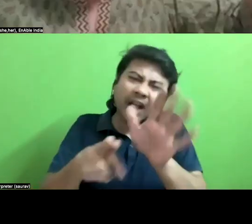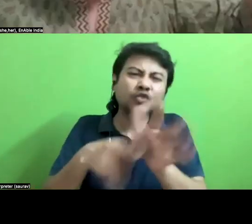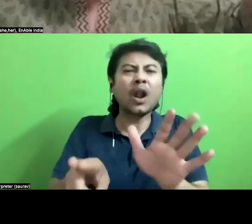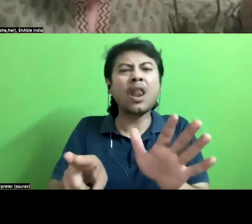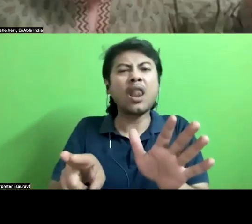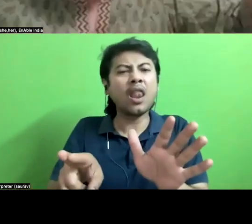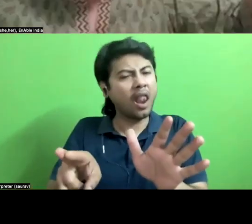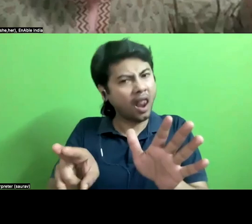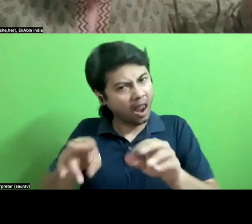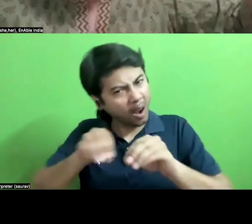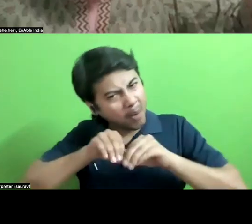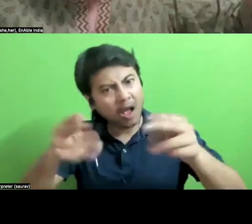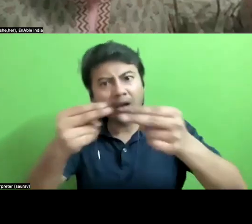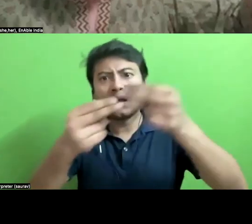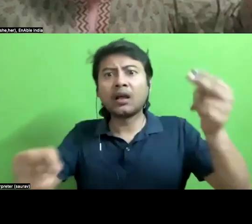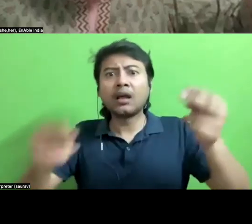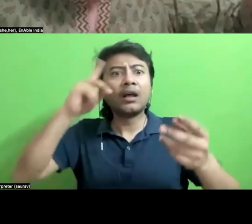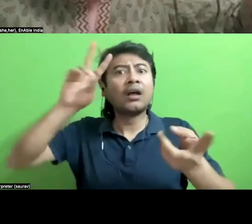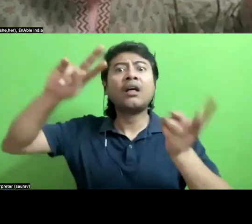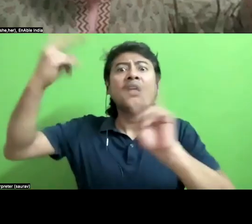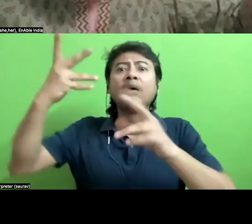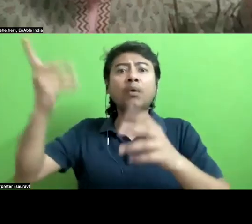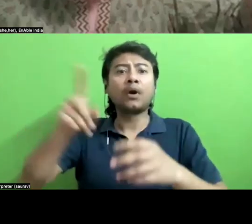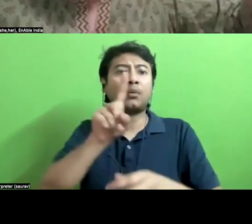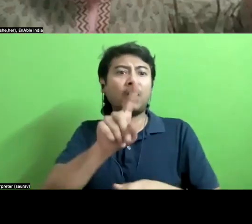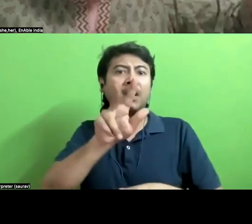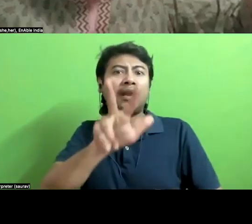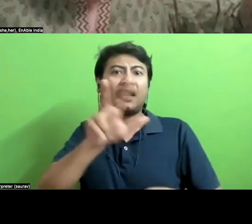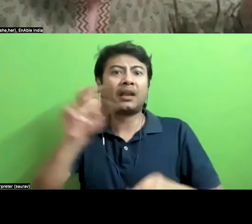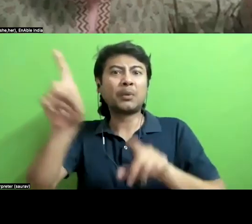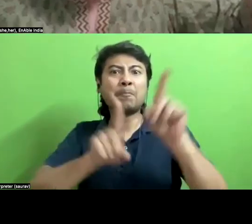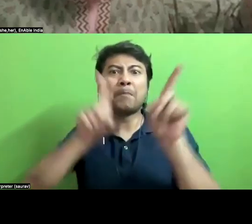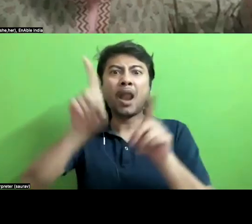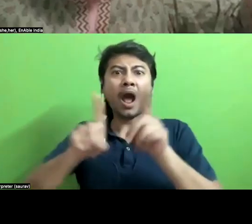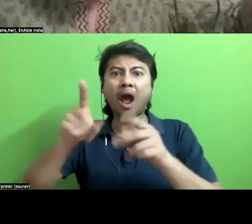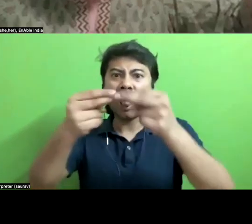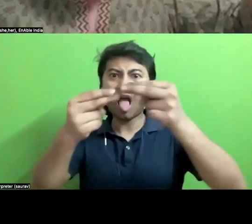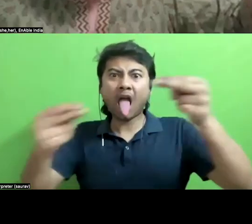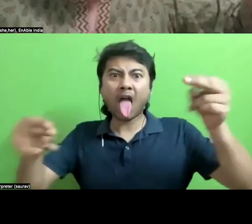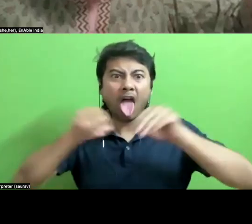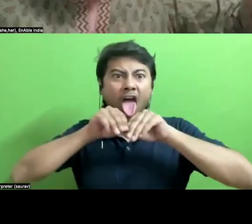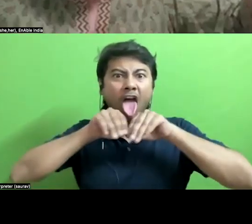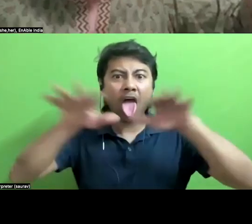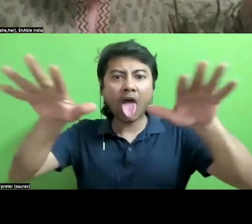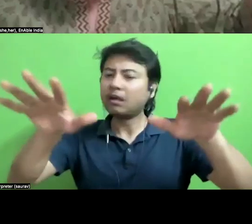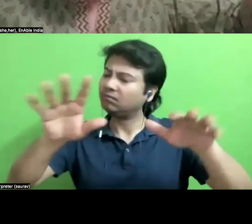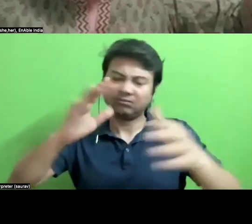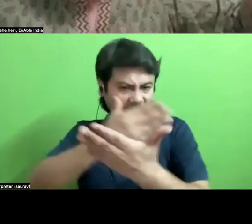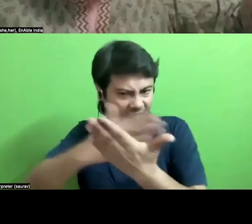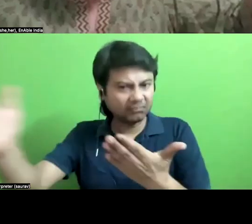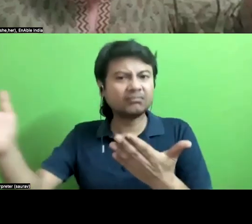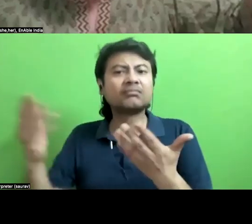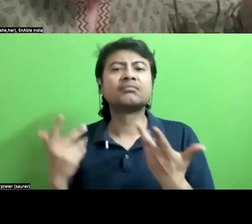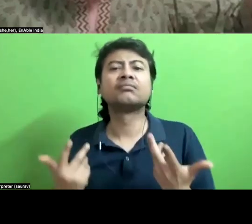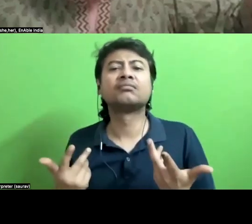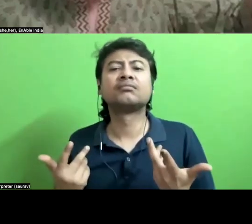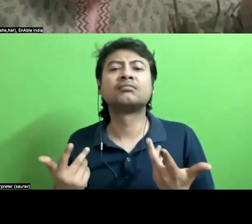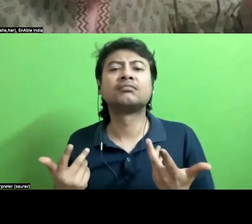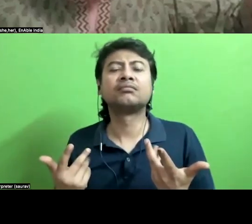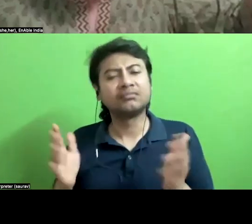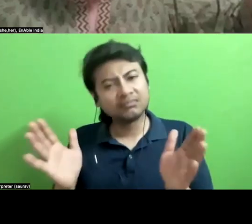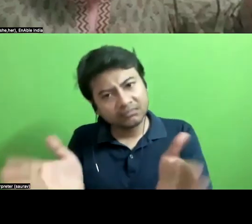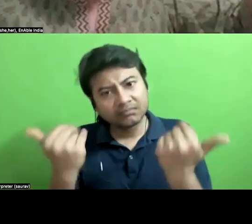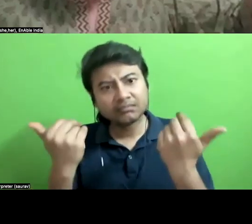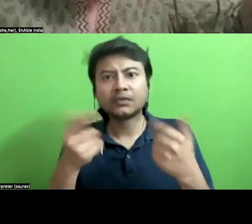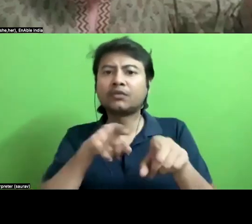the problems that happened in Milan. And already we have a collective for hearing, or for deaf. But within that, maybe a